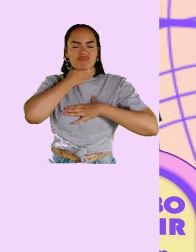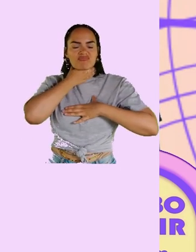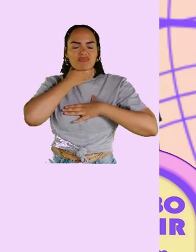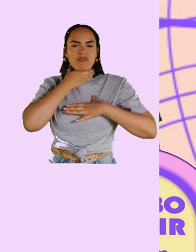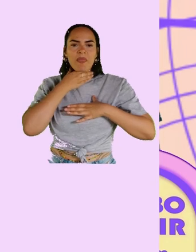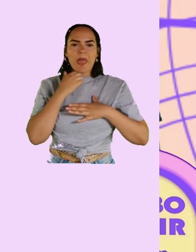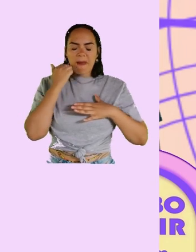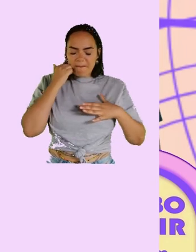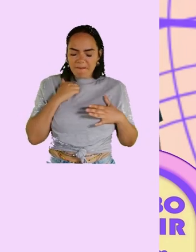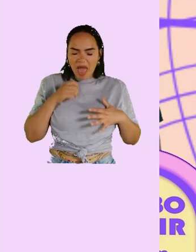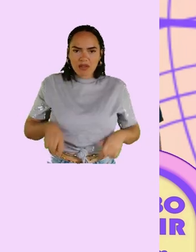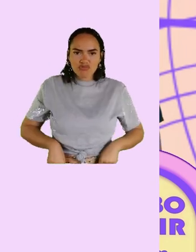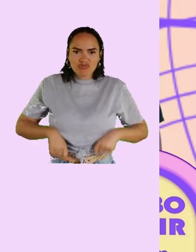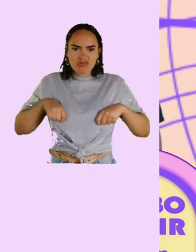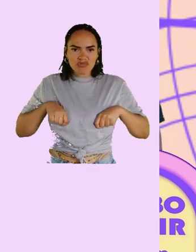black suit trousers.